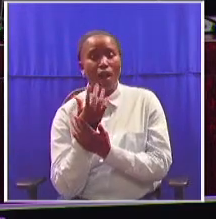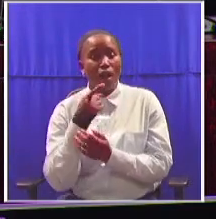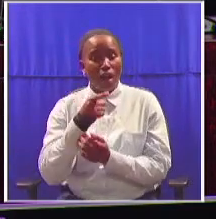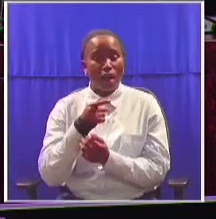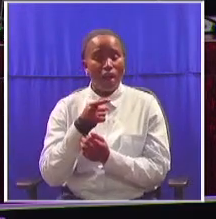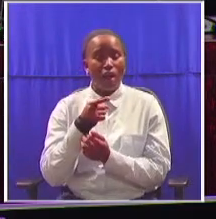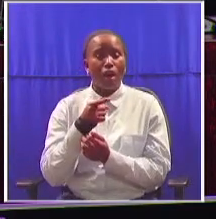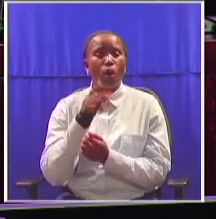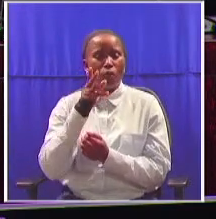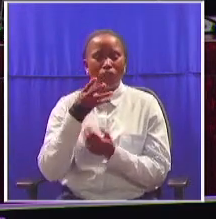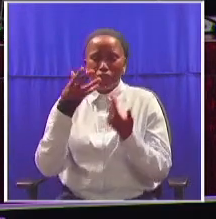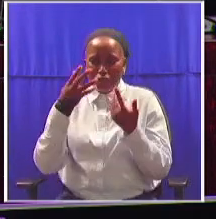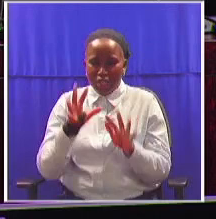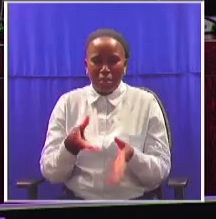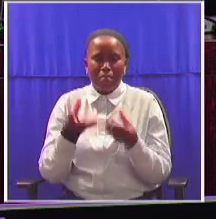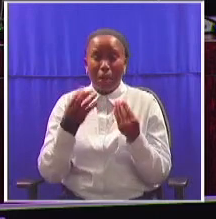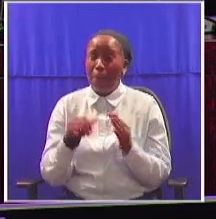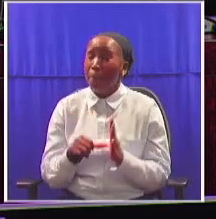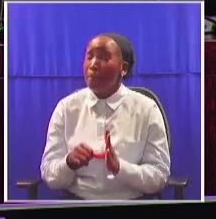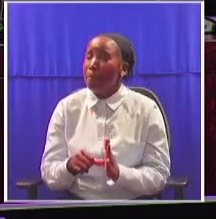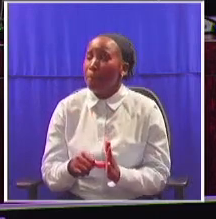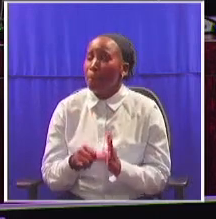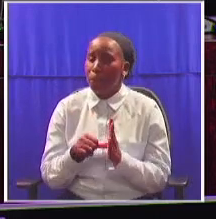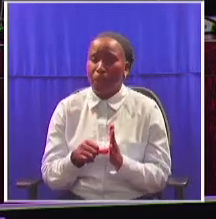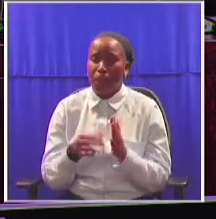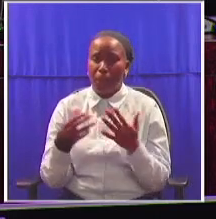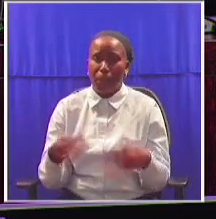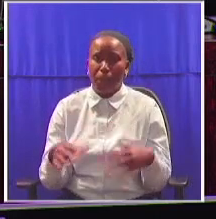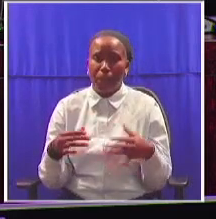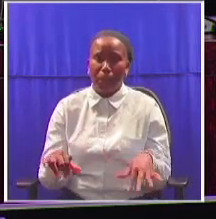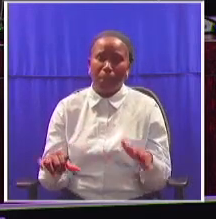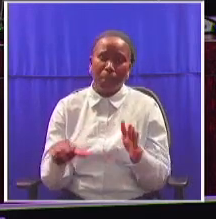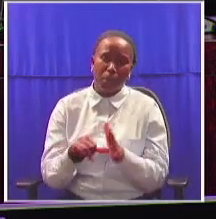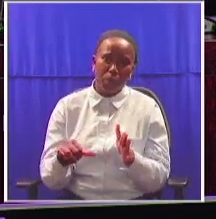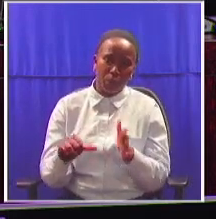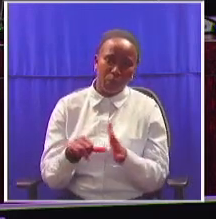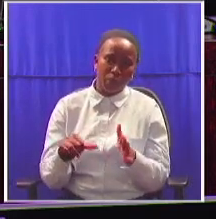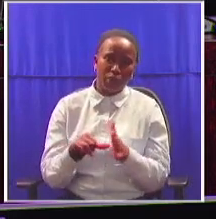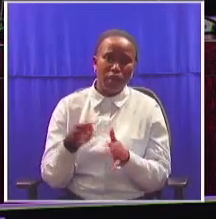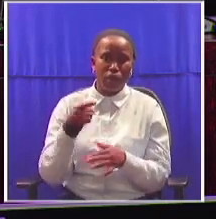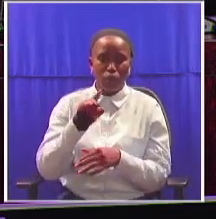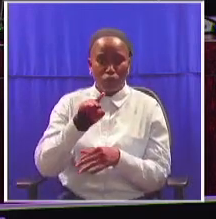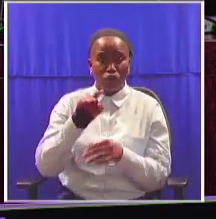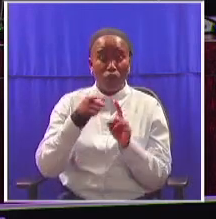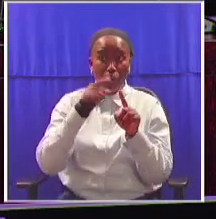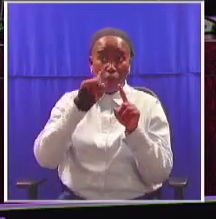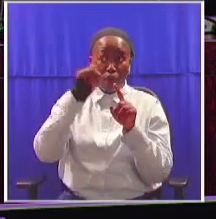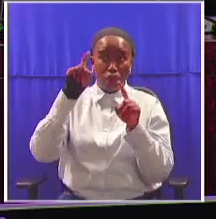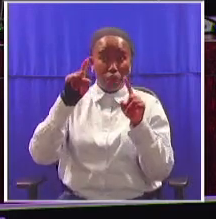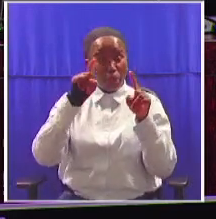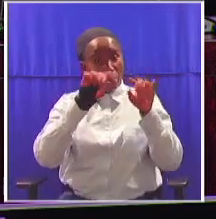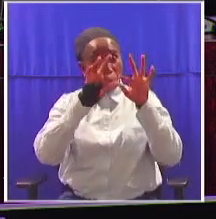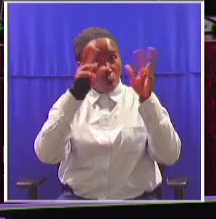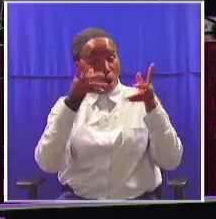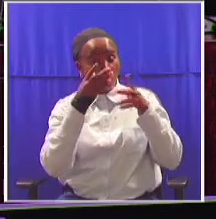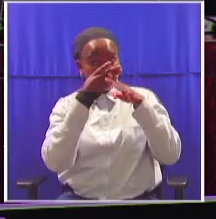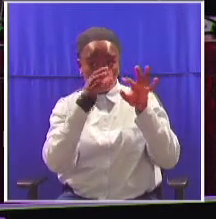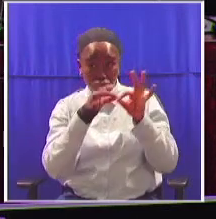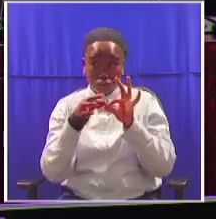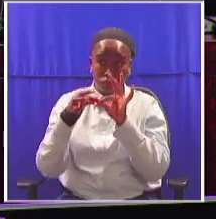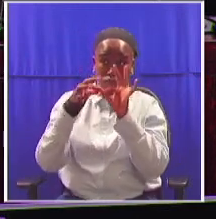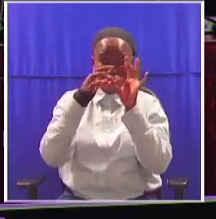a very important stature in the world, with many countries across